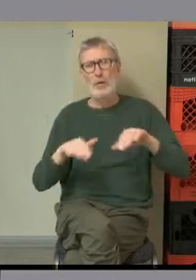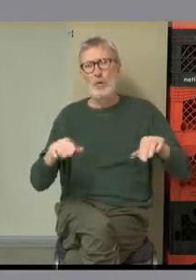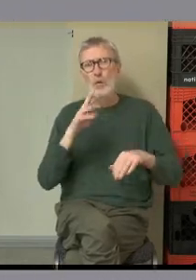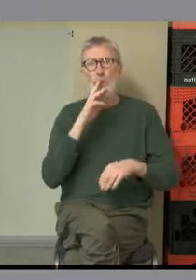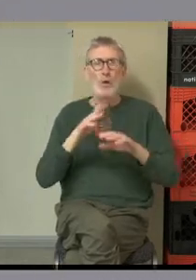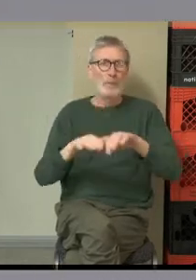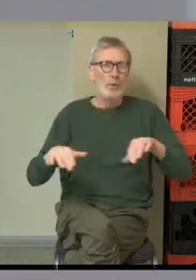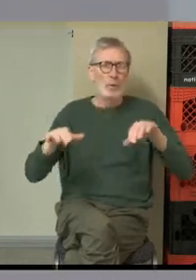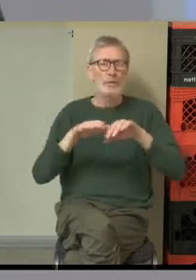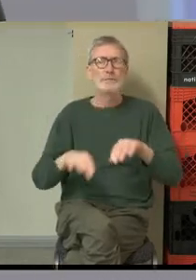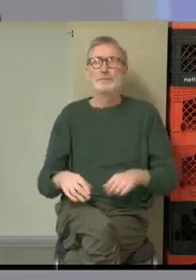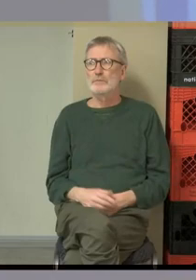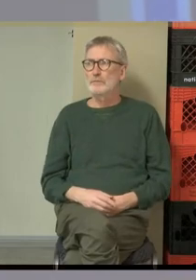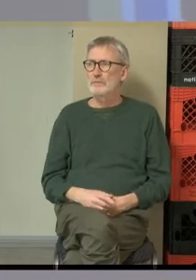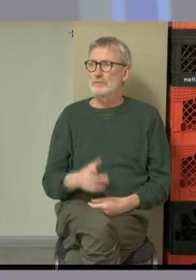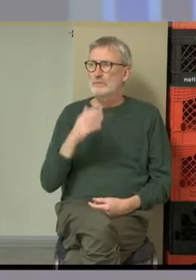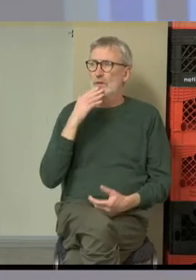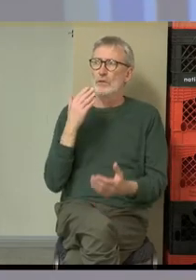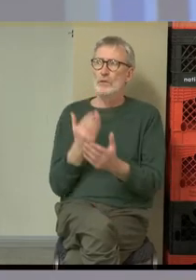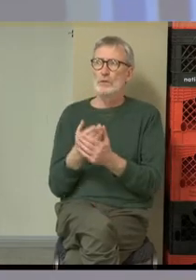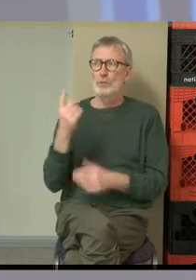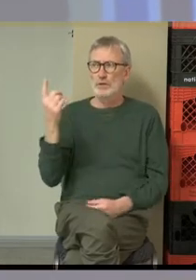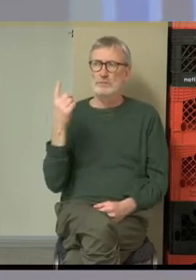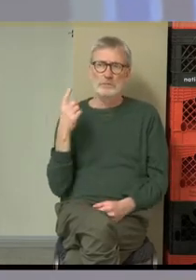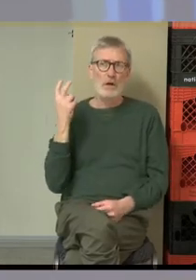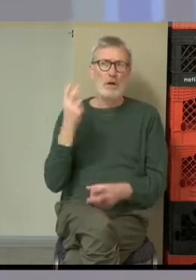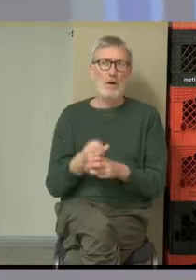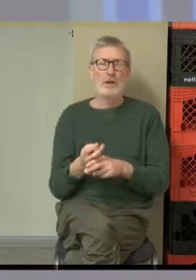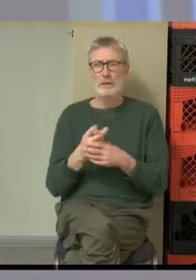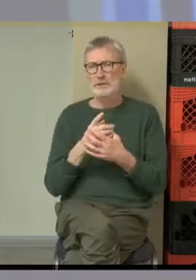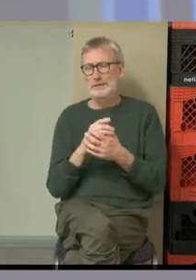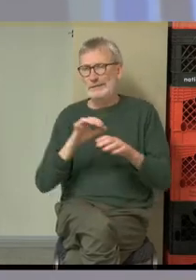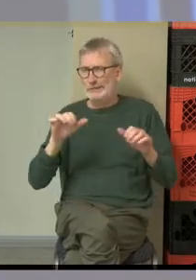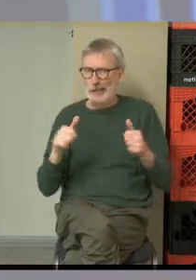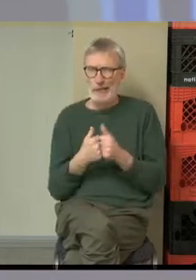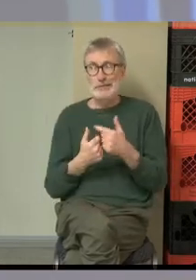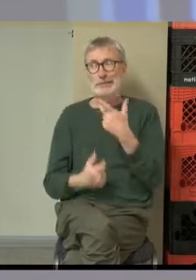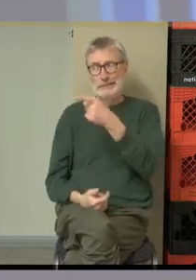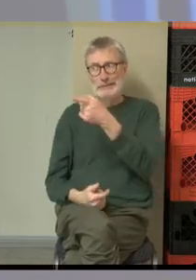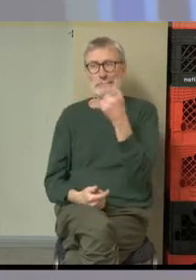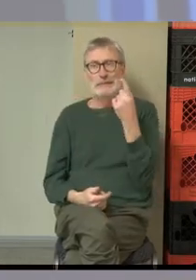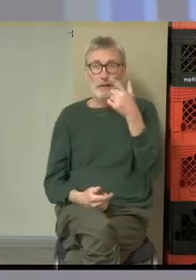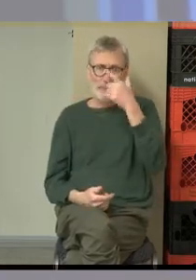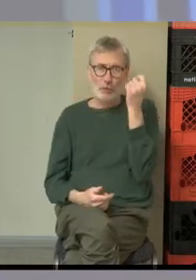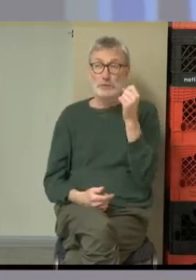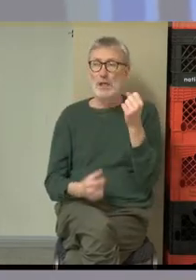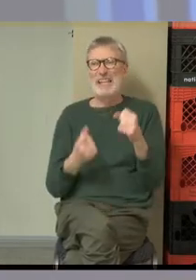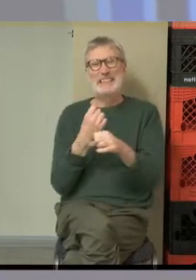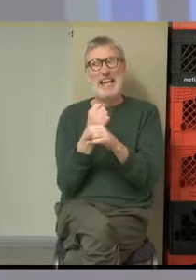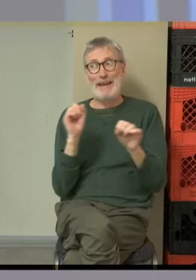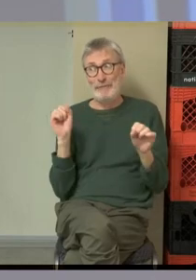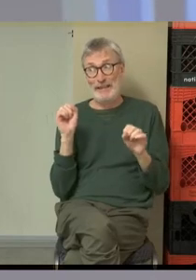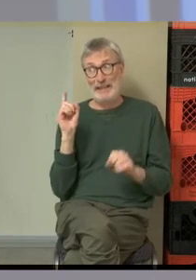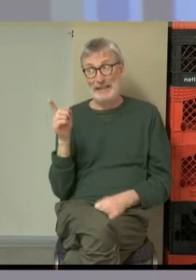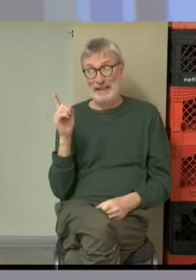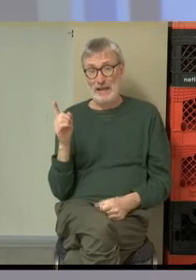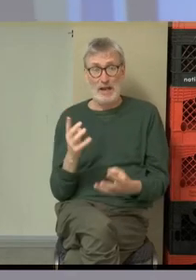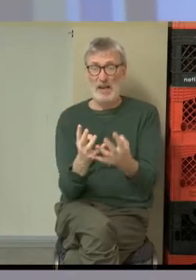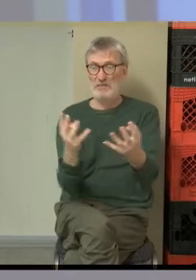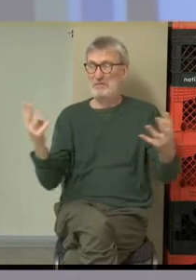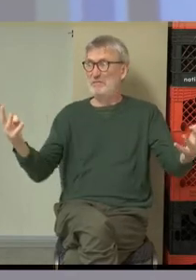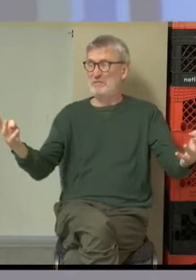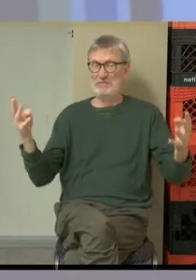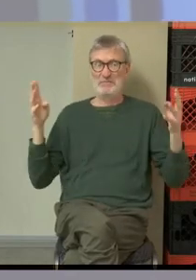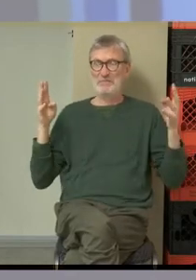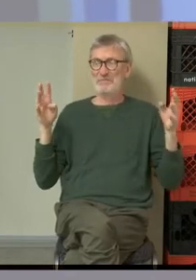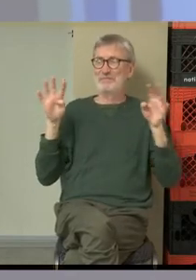That's a really good question. It's also a really big challenge for the site because of safety needed for around the pool. We have to